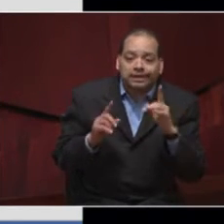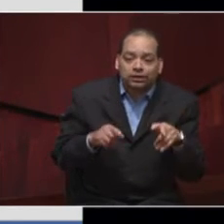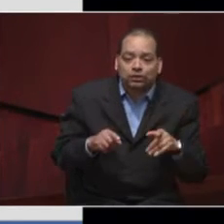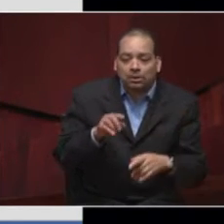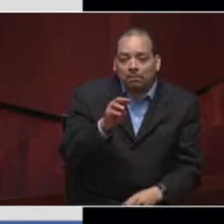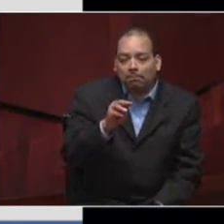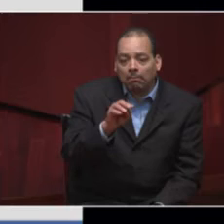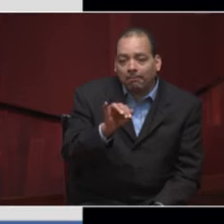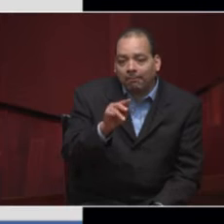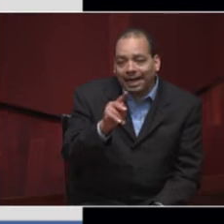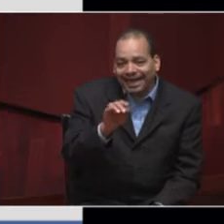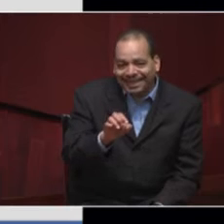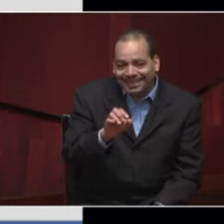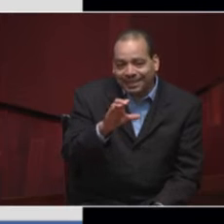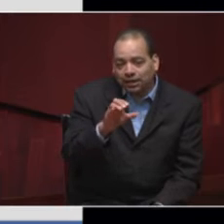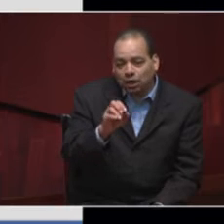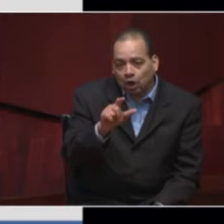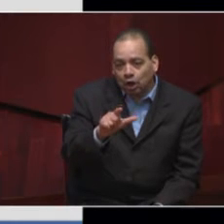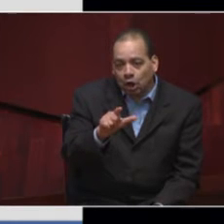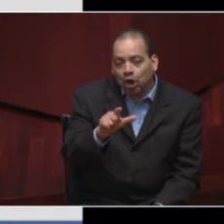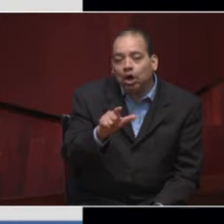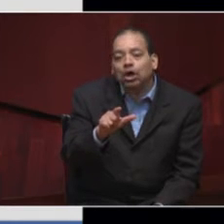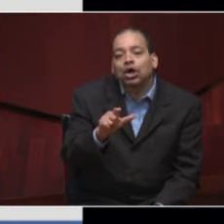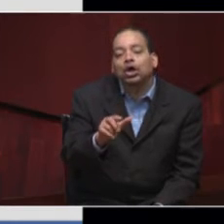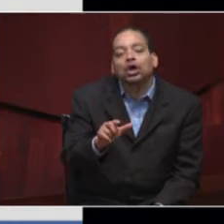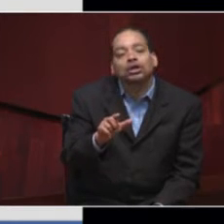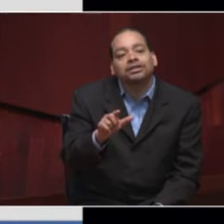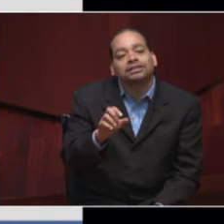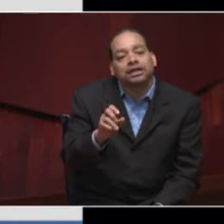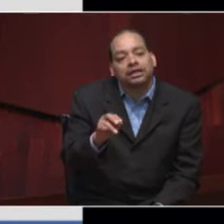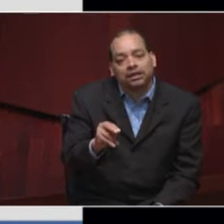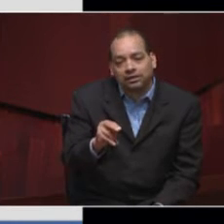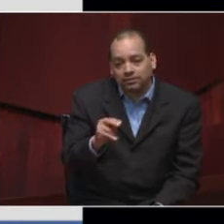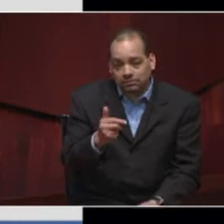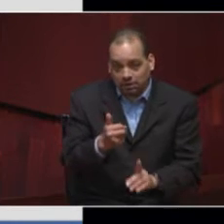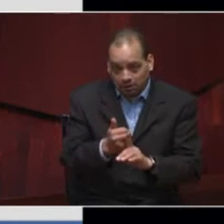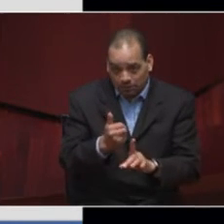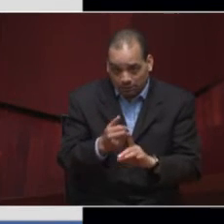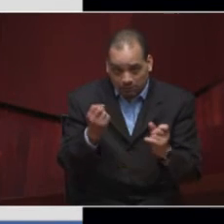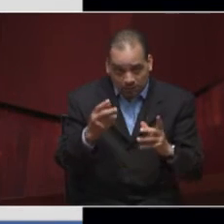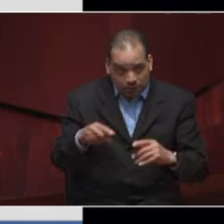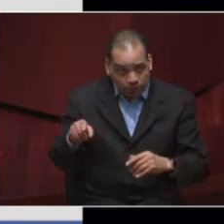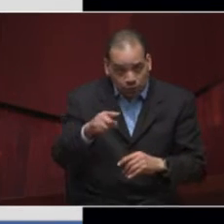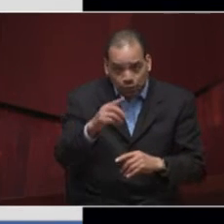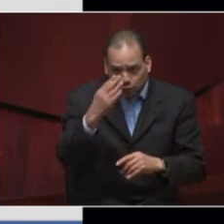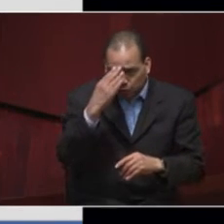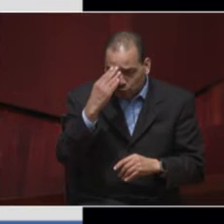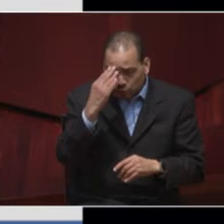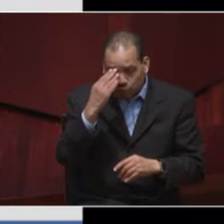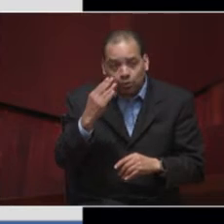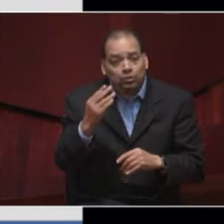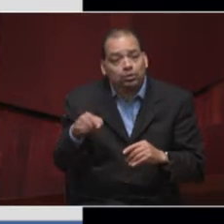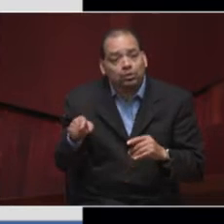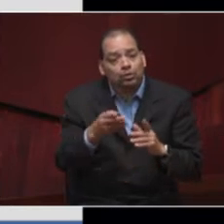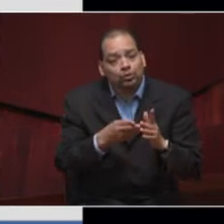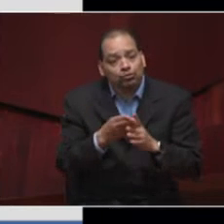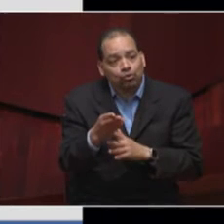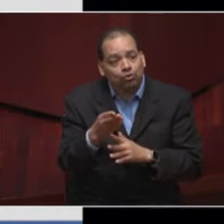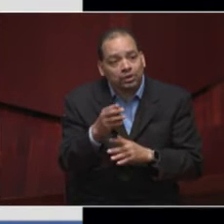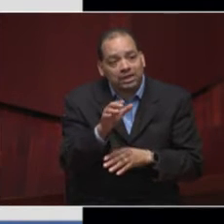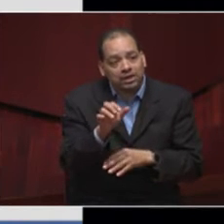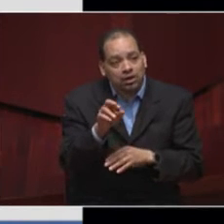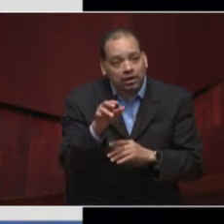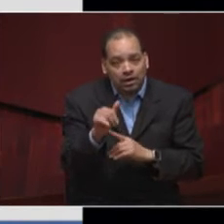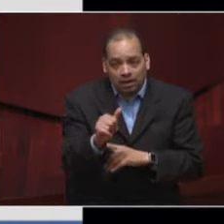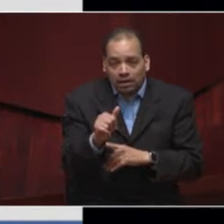of you knew and interacted with as you began to use ERA, and even while you used ERA, he retired in